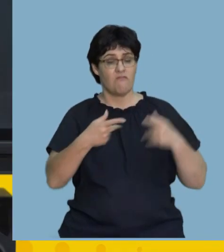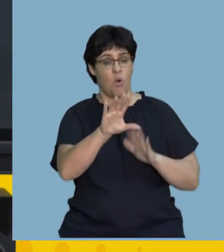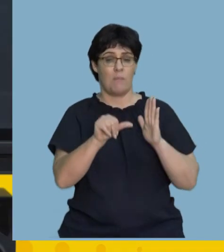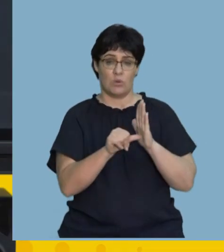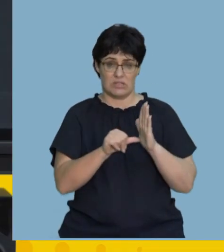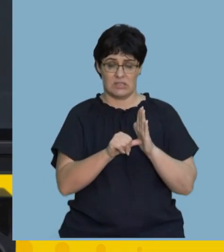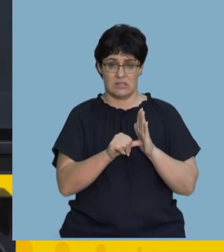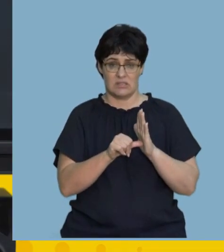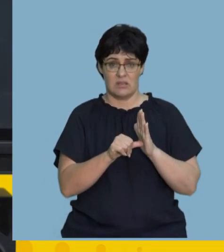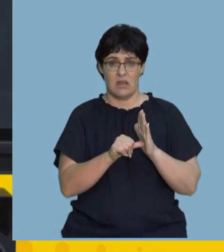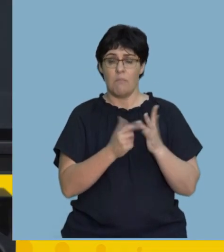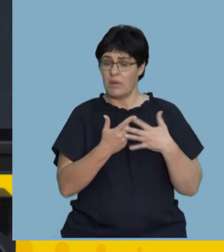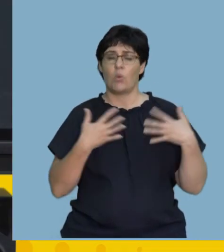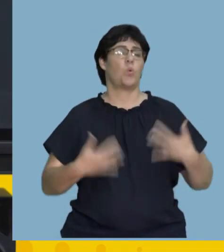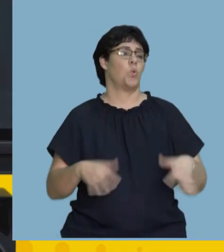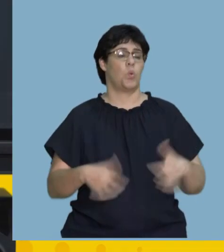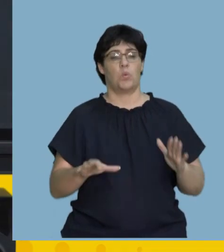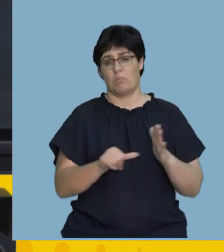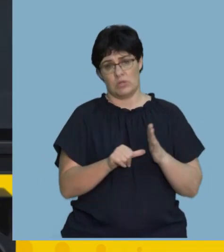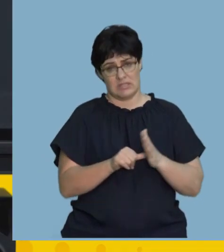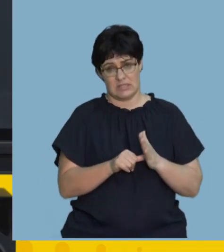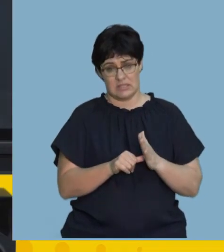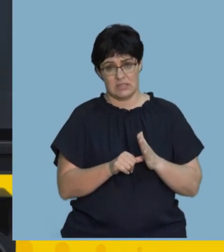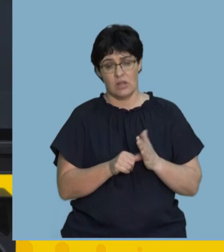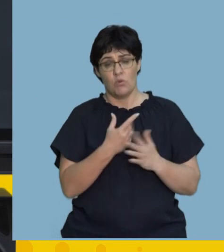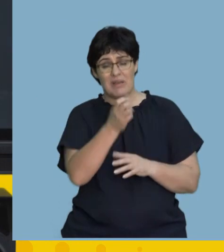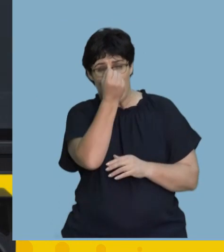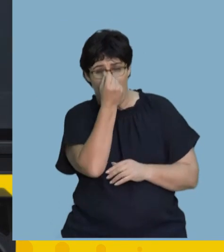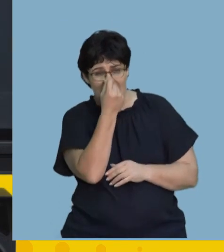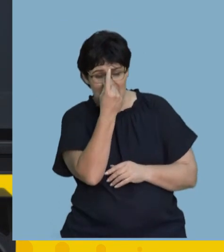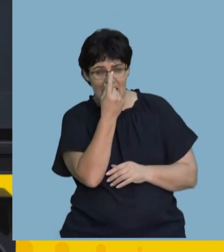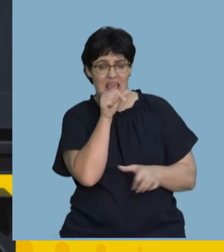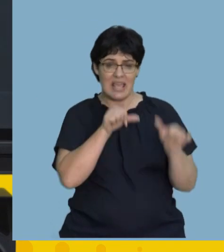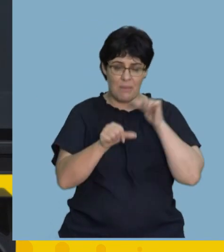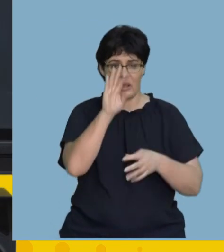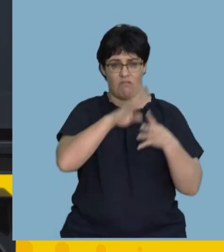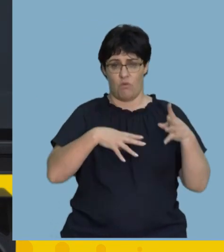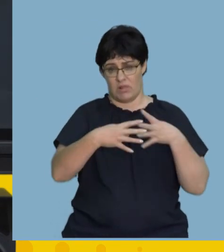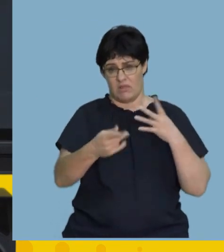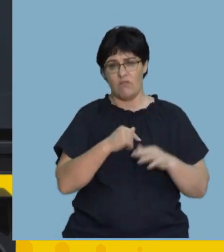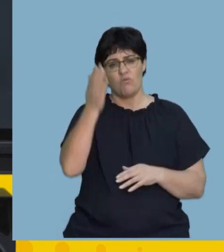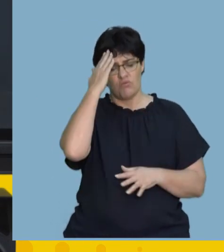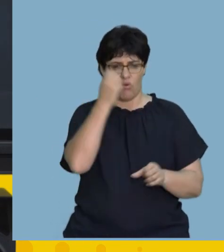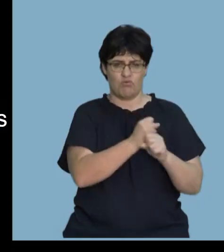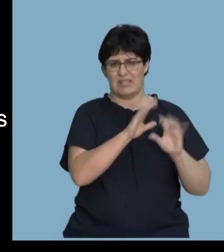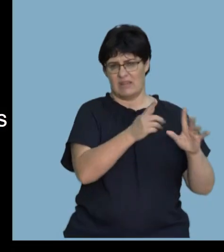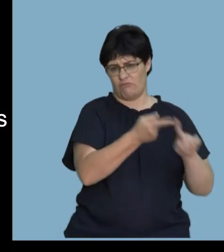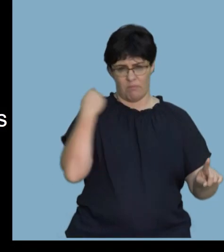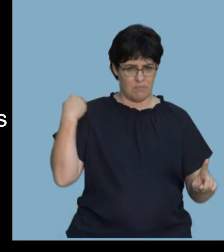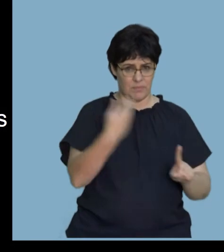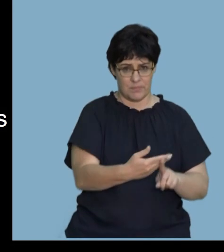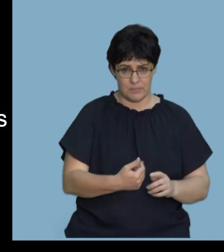importance cannot be overemphasized. It's very important to understand the chemical formula as we know it from grade 10. Okay,